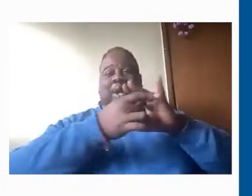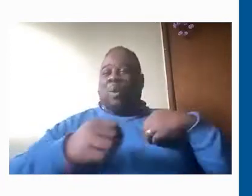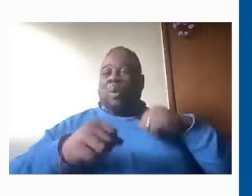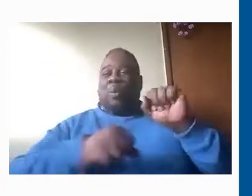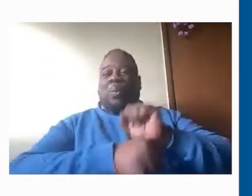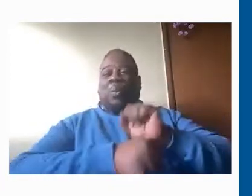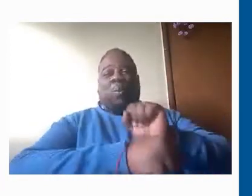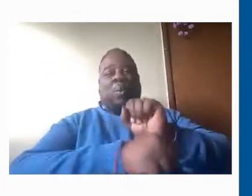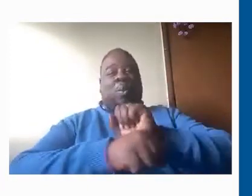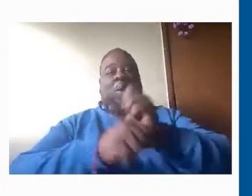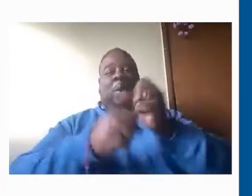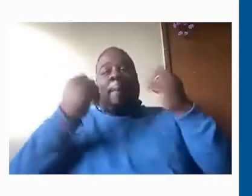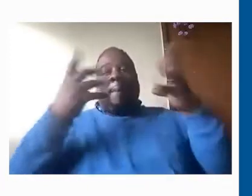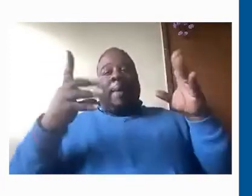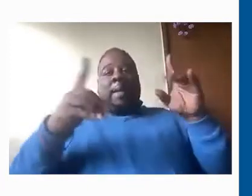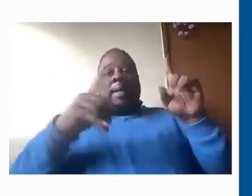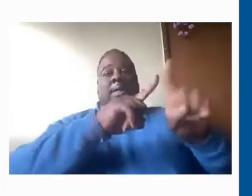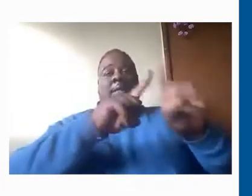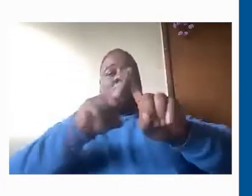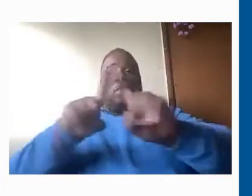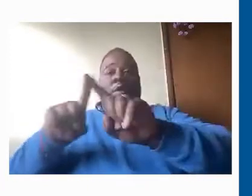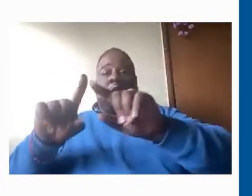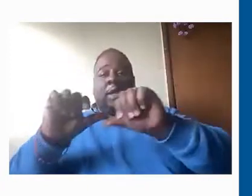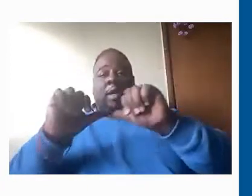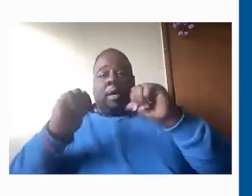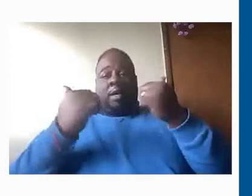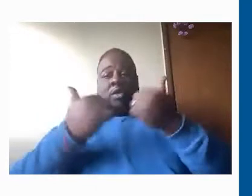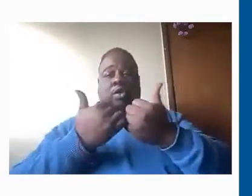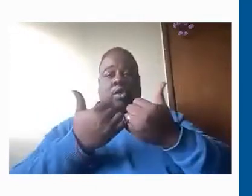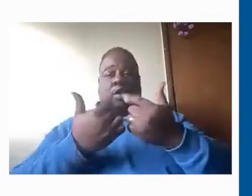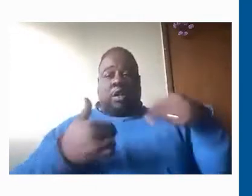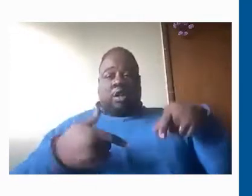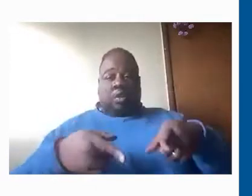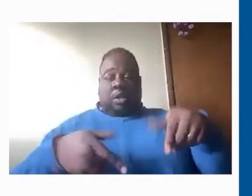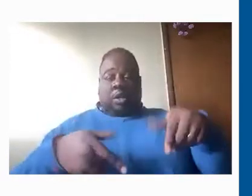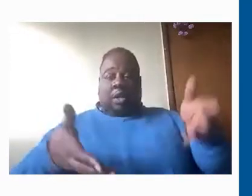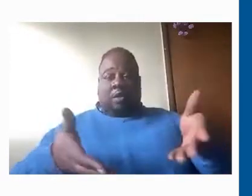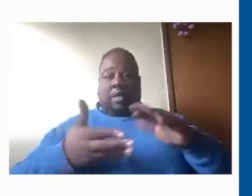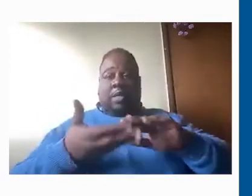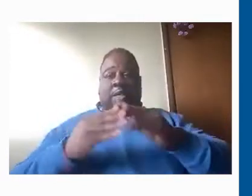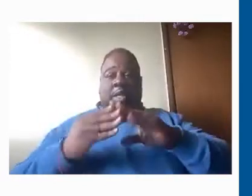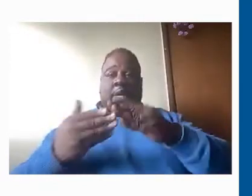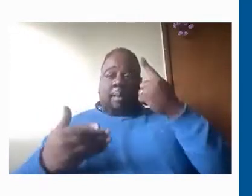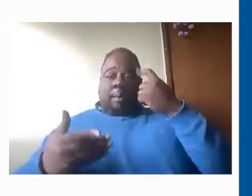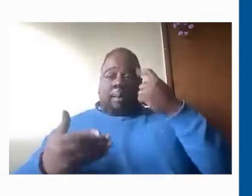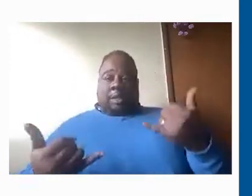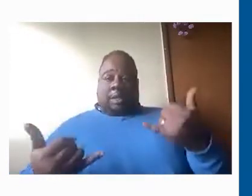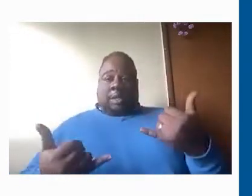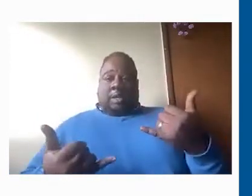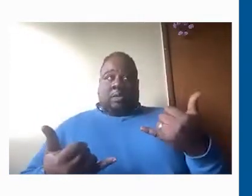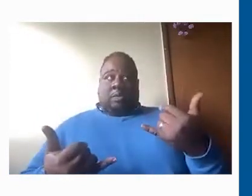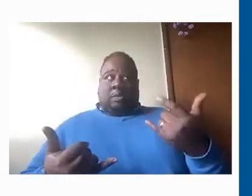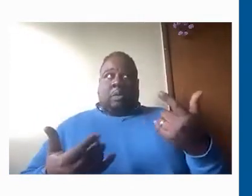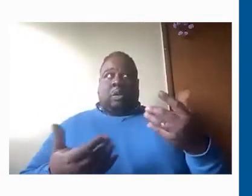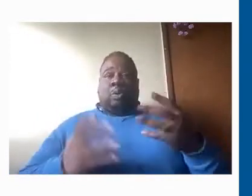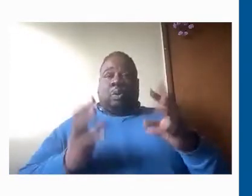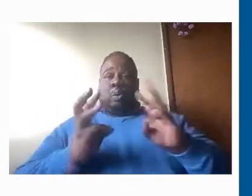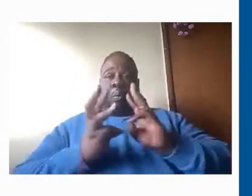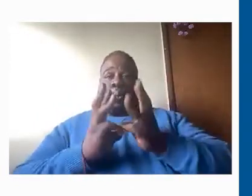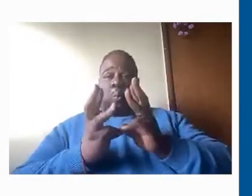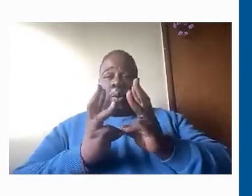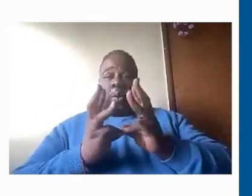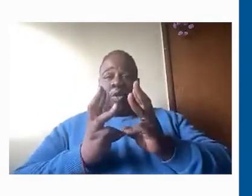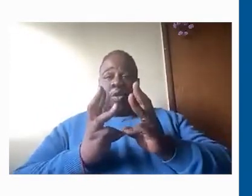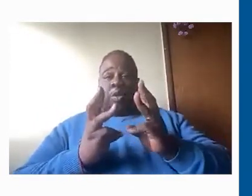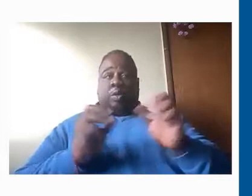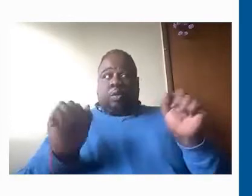other agencies throughout the city. So since we're moving into winter weather, if there was a winter weather, extreme cold or